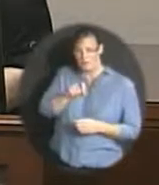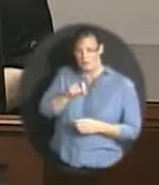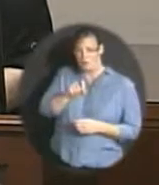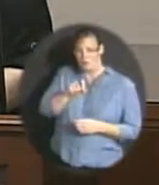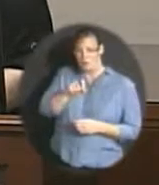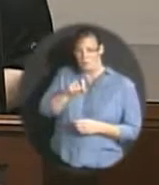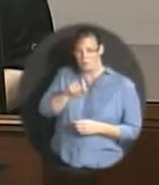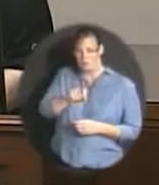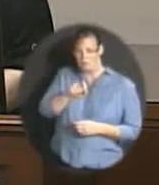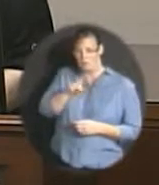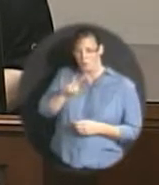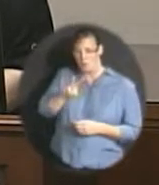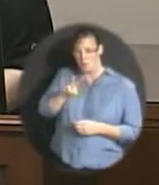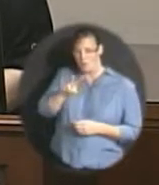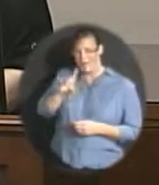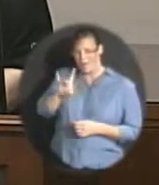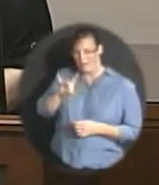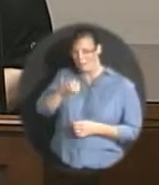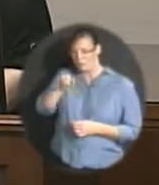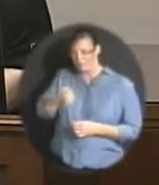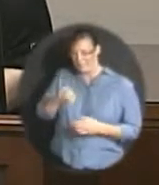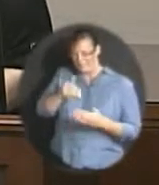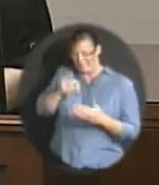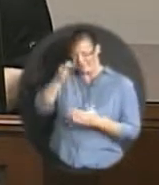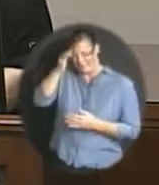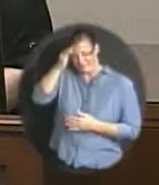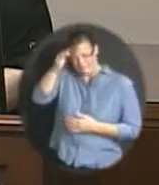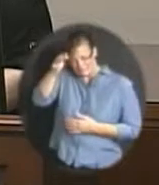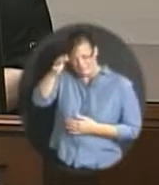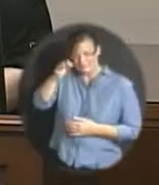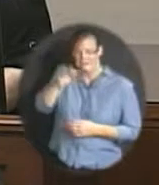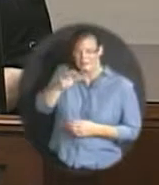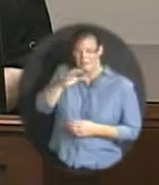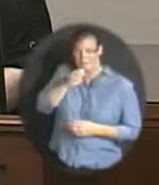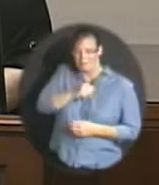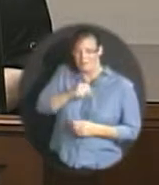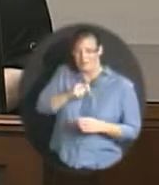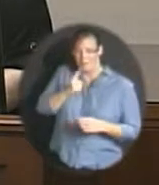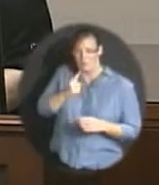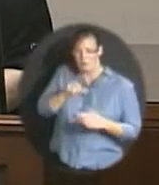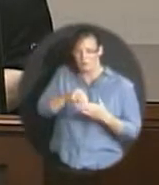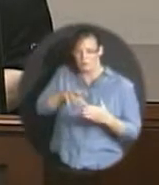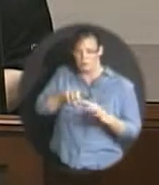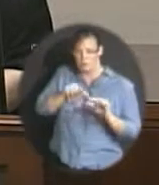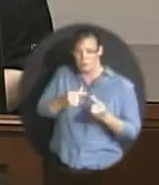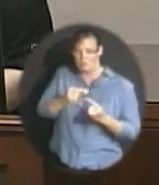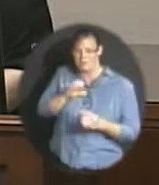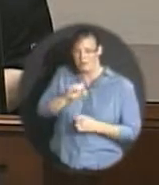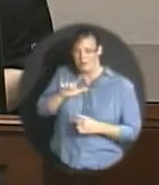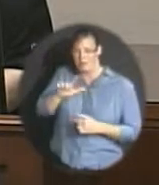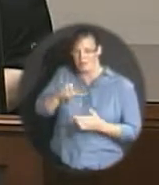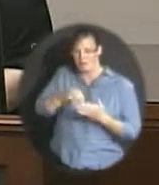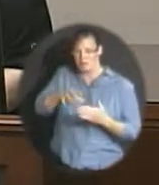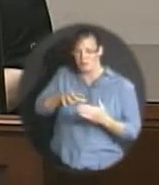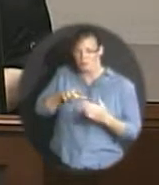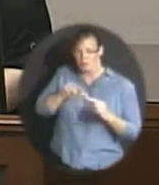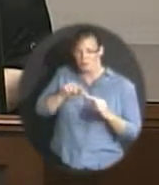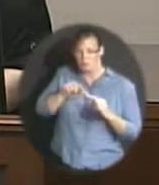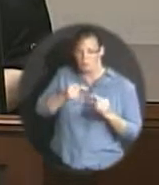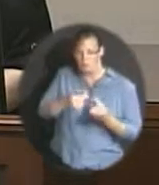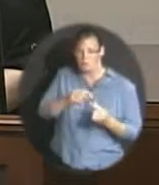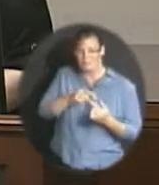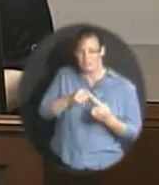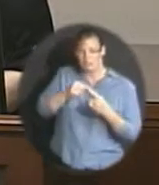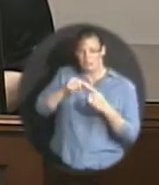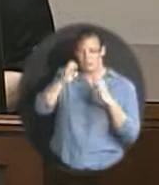So 0.028% is a close call for it. And for those student groups, once again, it's an ELL student group, it's a special education